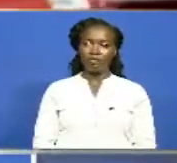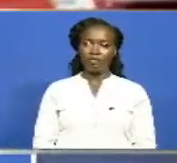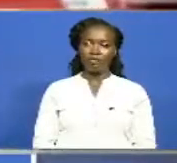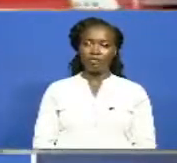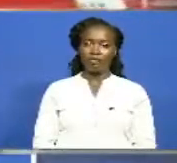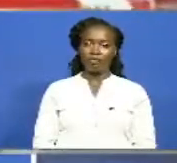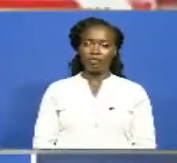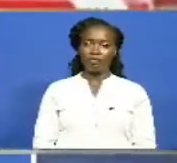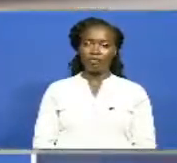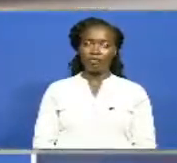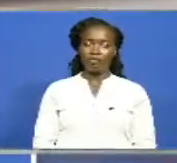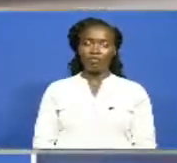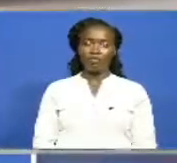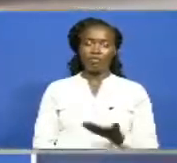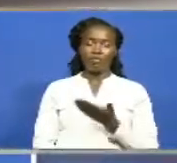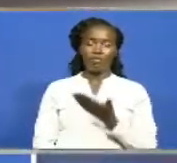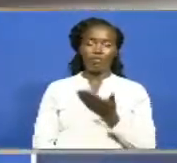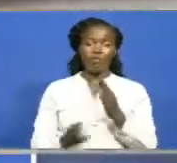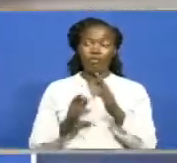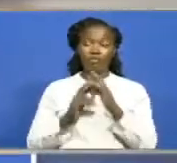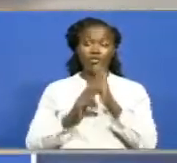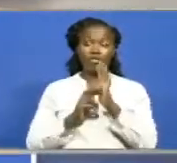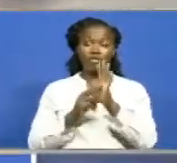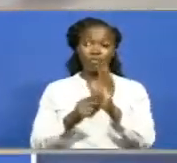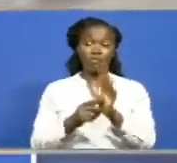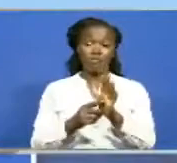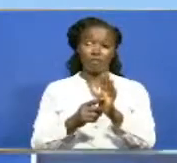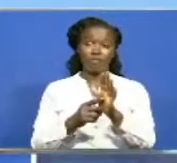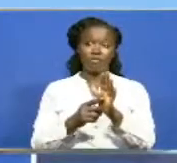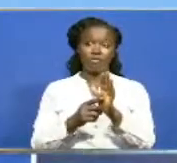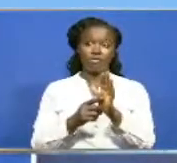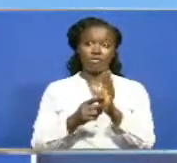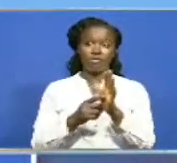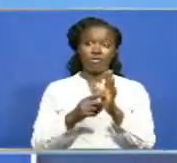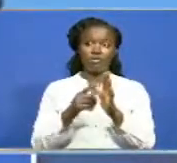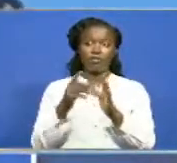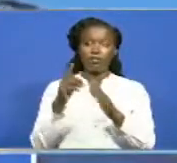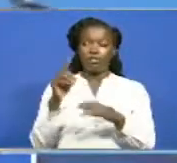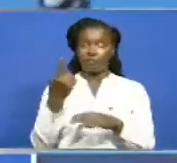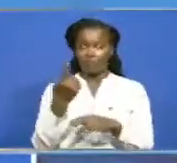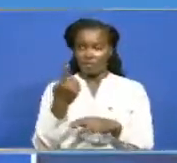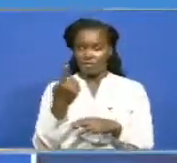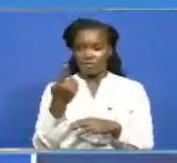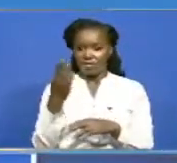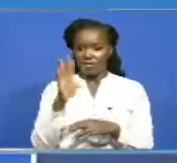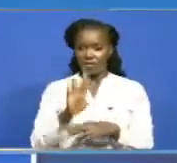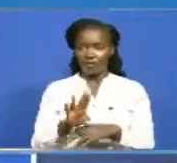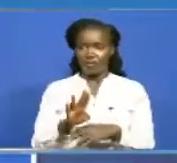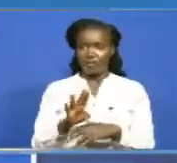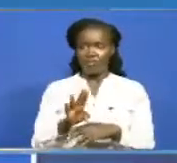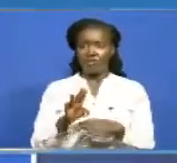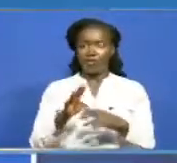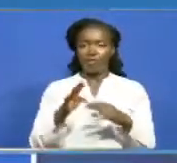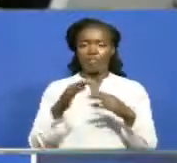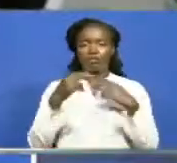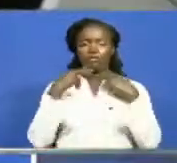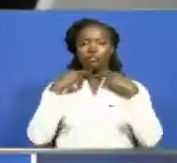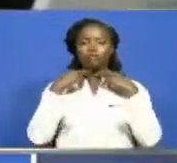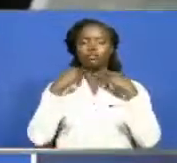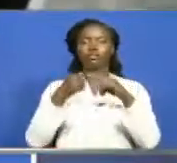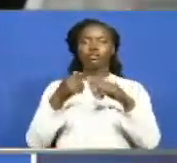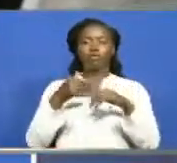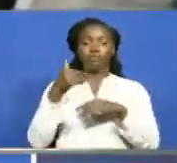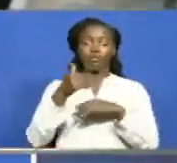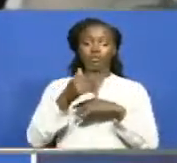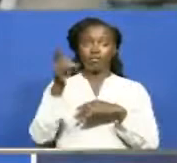Air Asia, in a results presentation, said it expects a soft first quarter for its Malaysia unit due to lockdowns, but the following